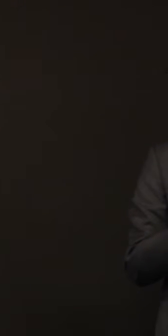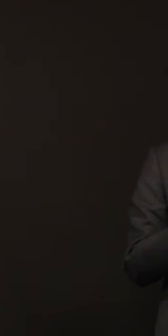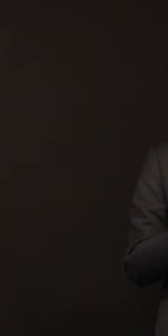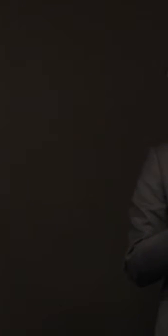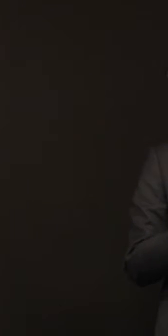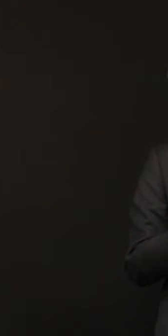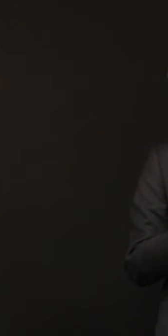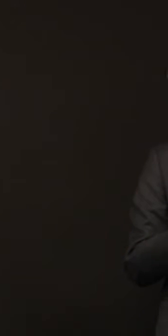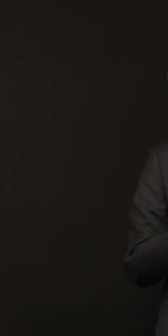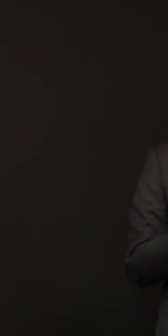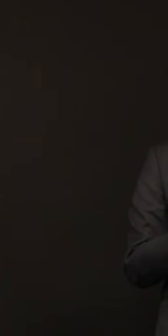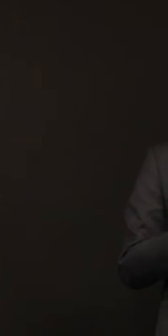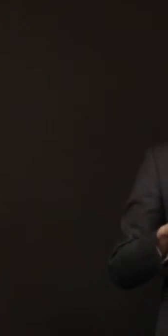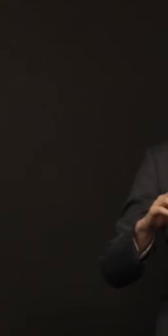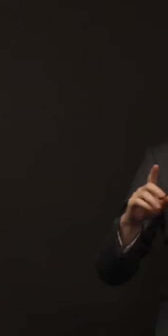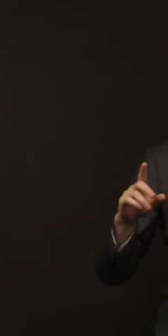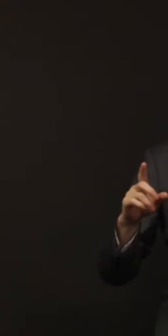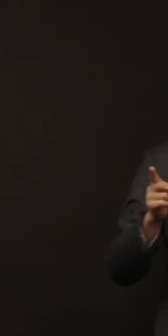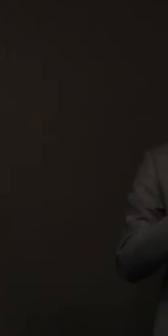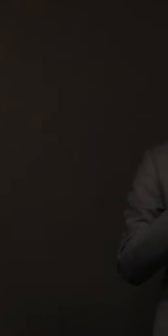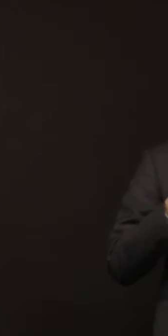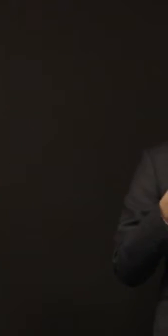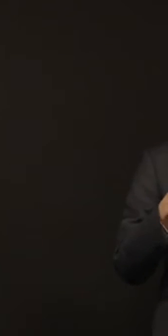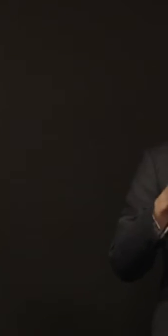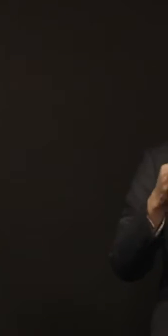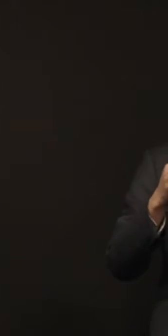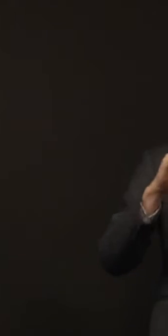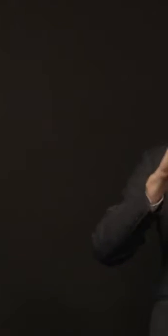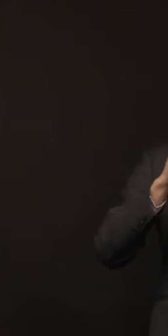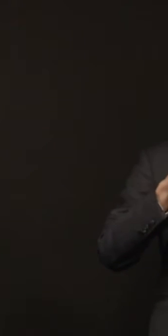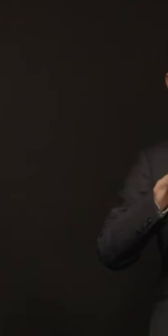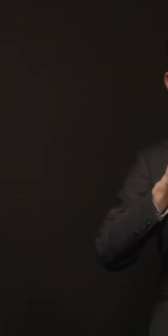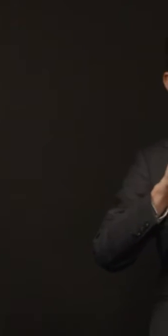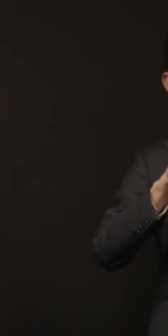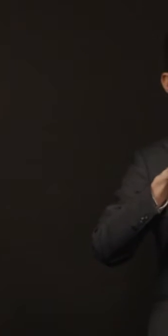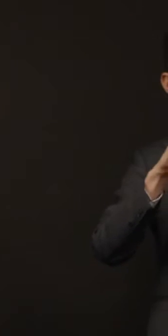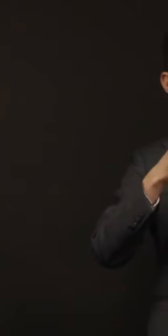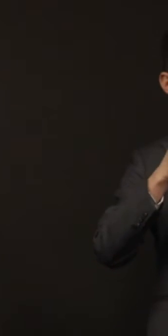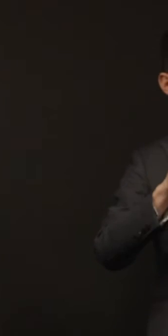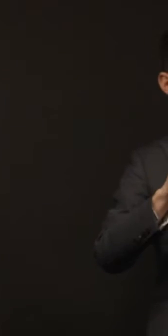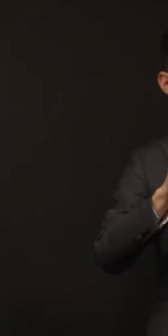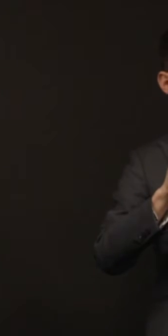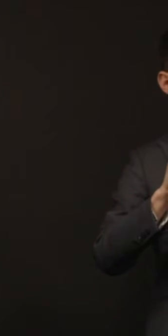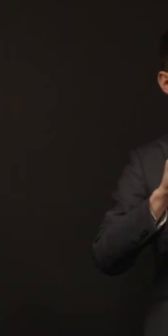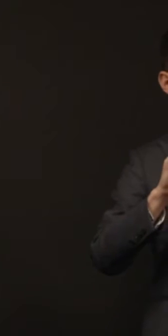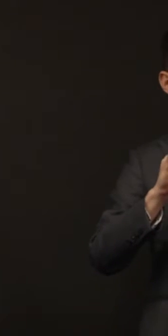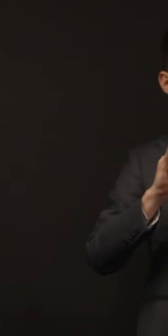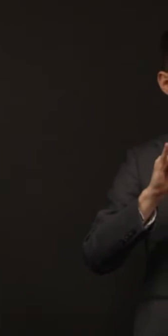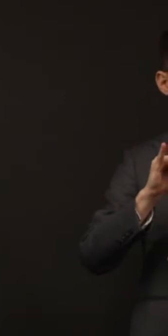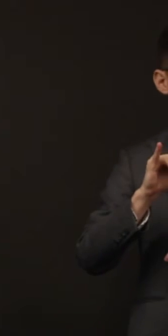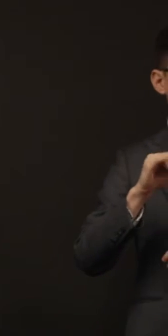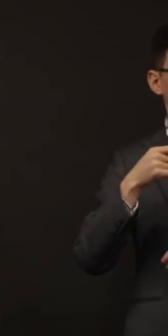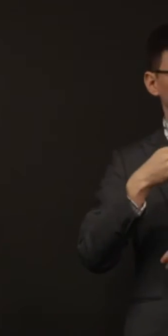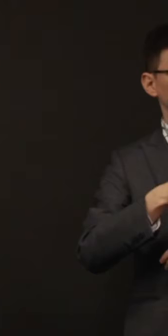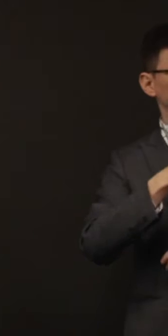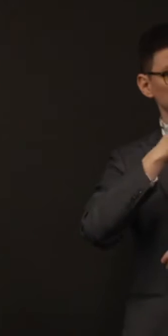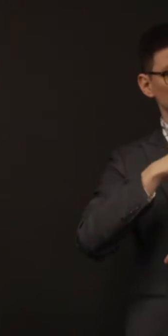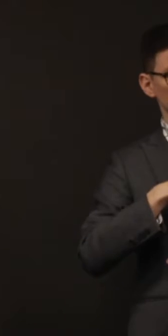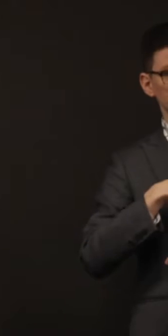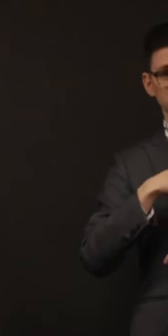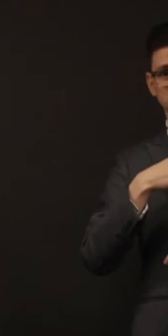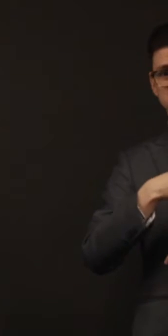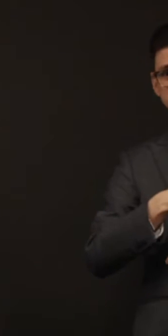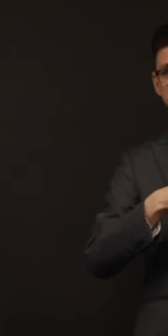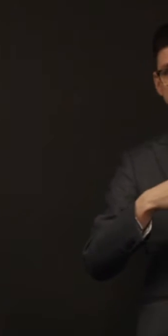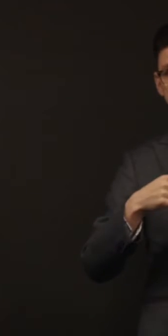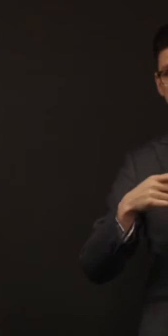I have to start by saying that Jennifer Mizrahi is a force of nature. This woman has taken